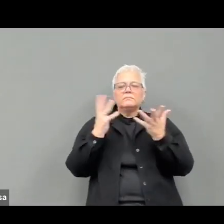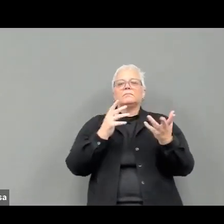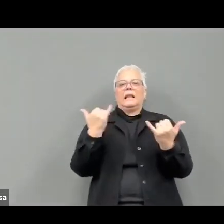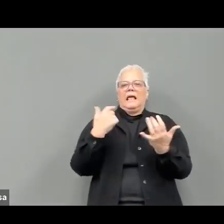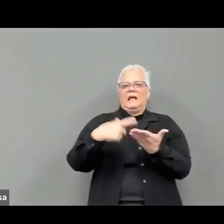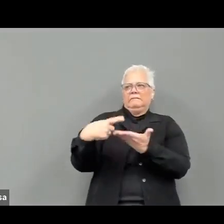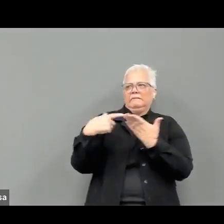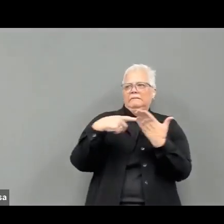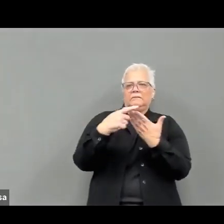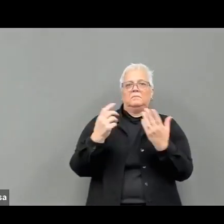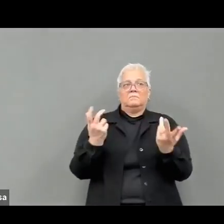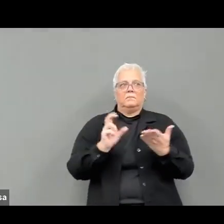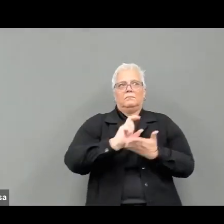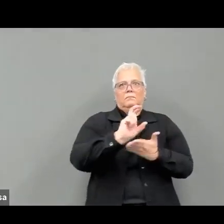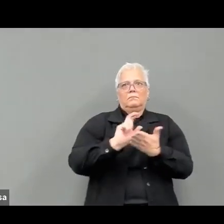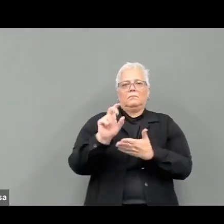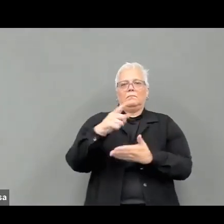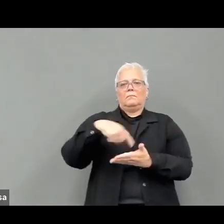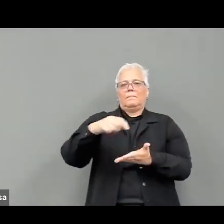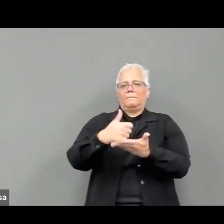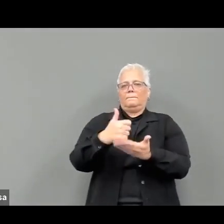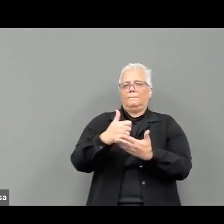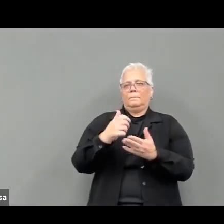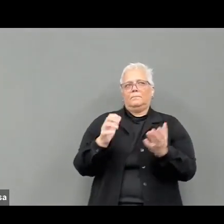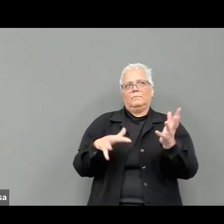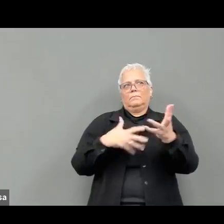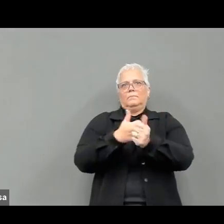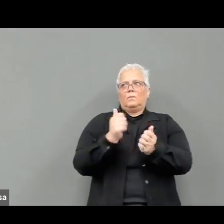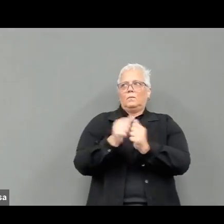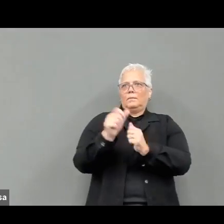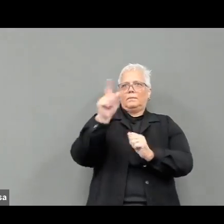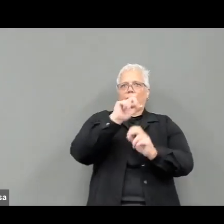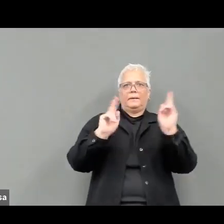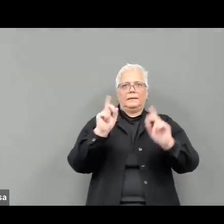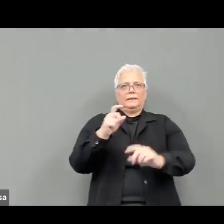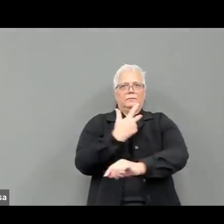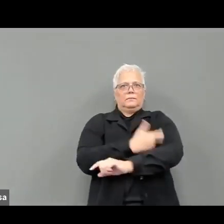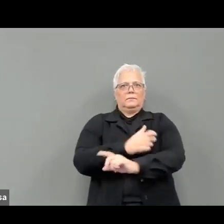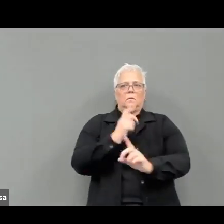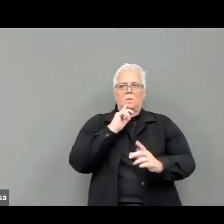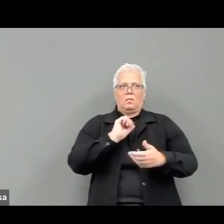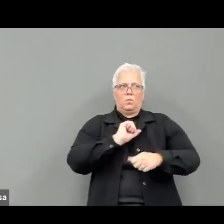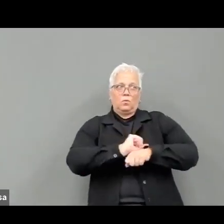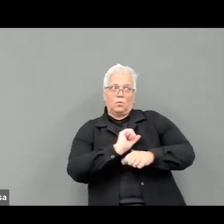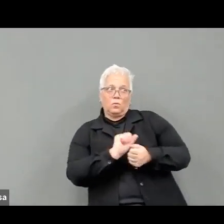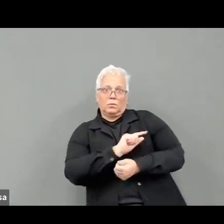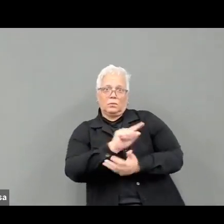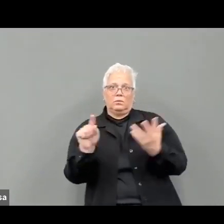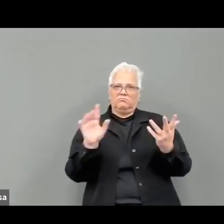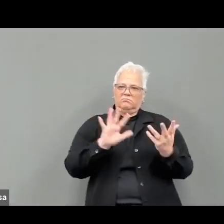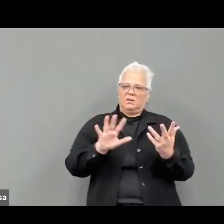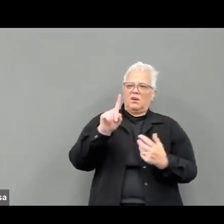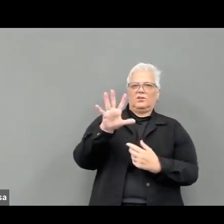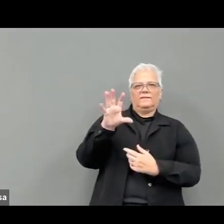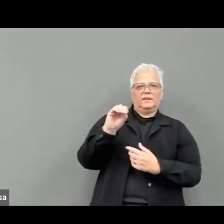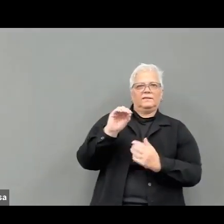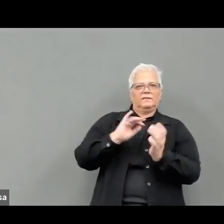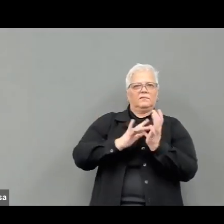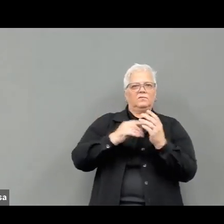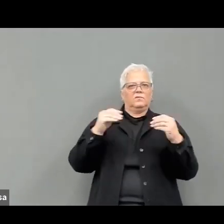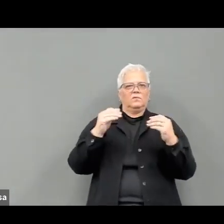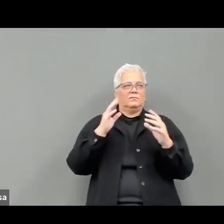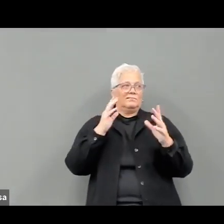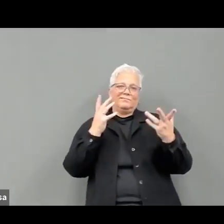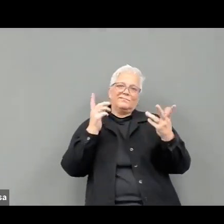by continuing to wash your hands, watch your distance, and of course, wear your mask. So please stay safe, and I hope to